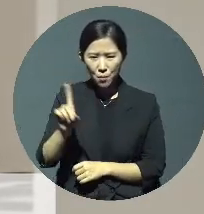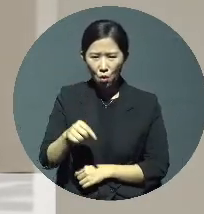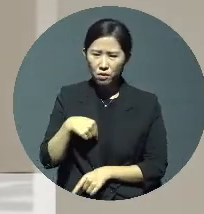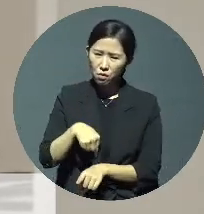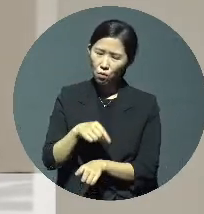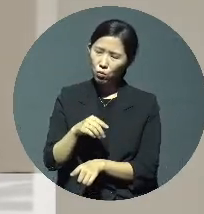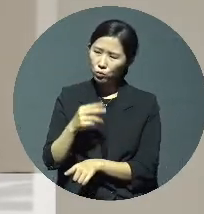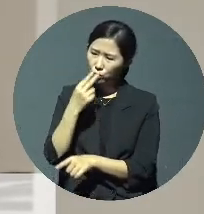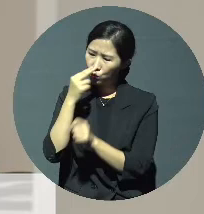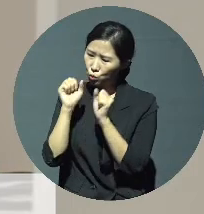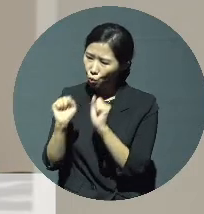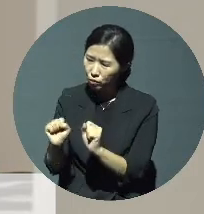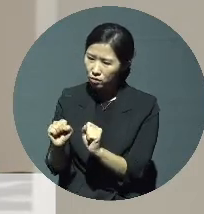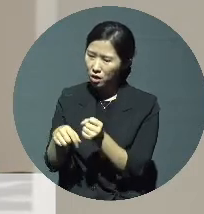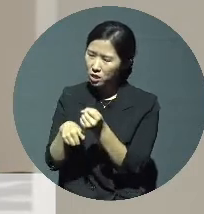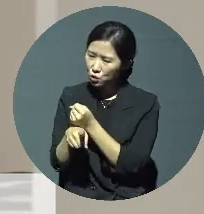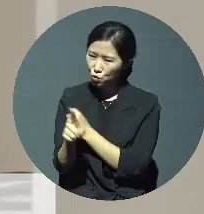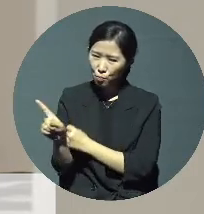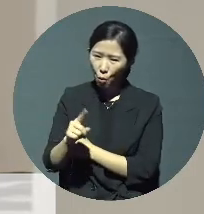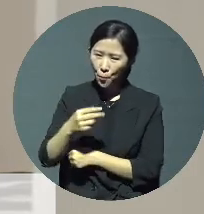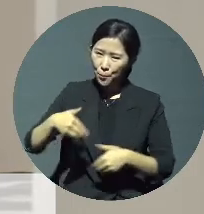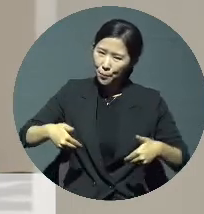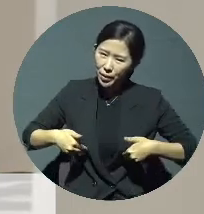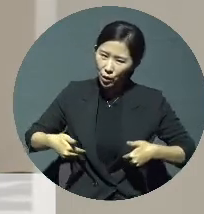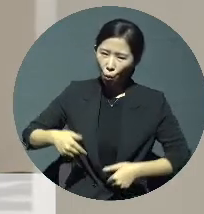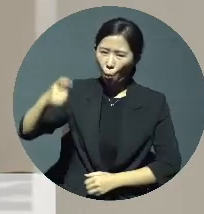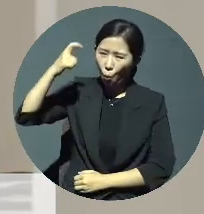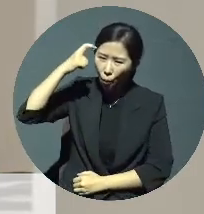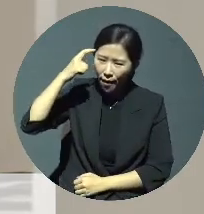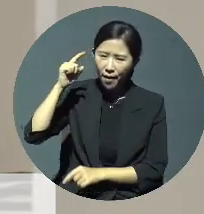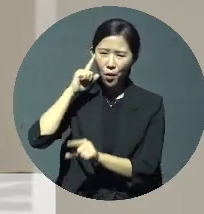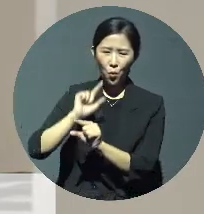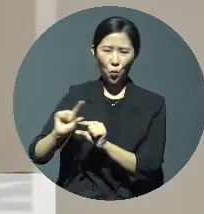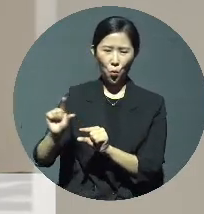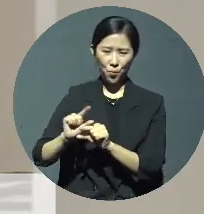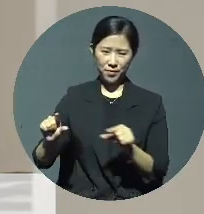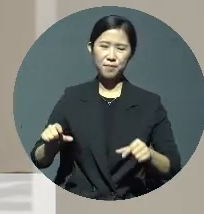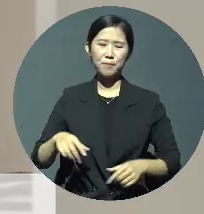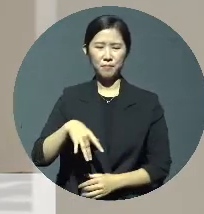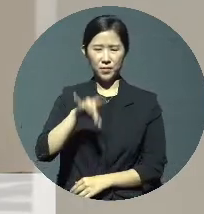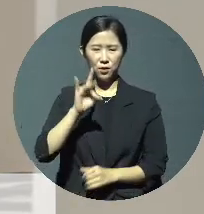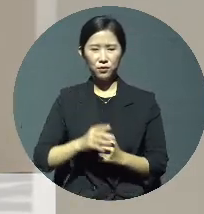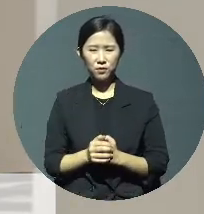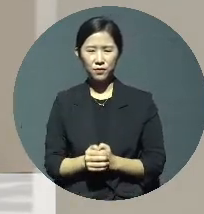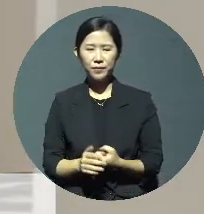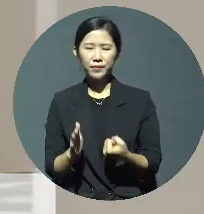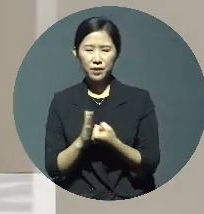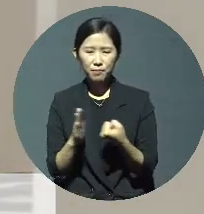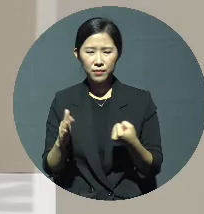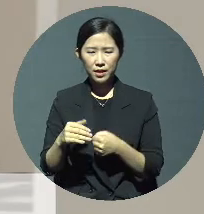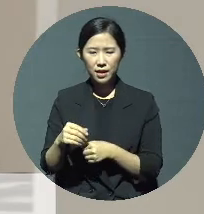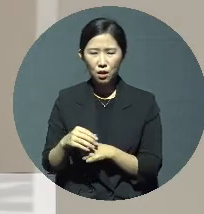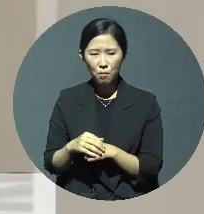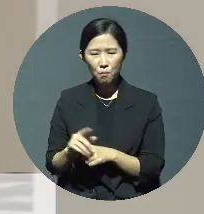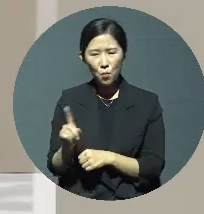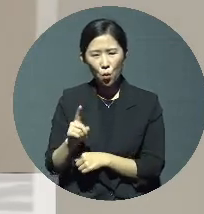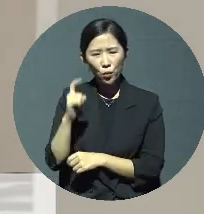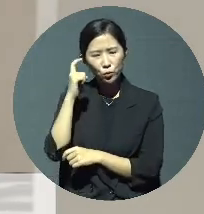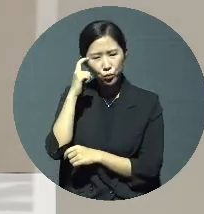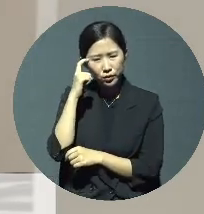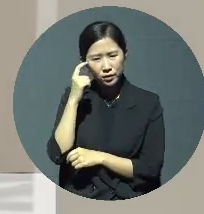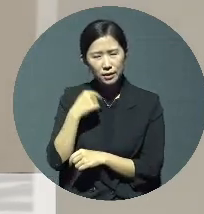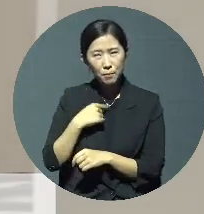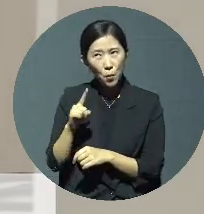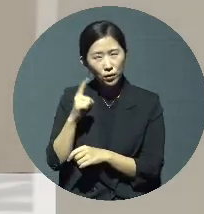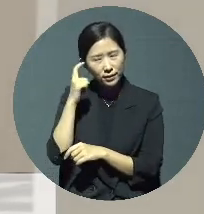exist, who's going to use it, and then what format should it take? So, you know, we try to think quite digitally first when we